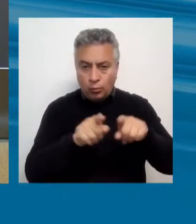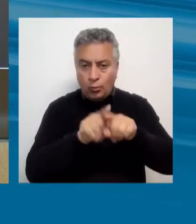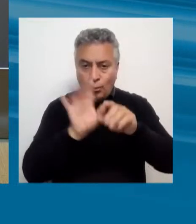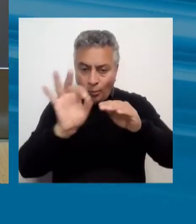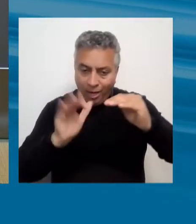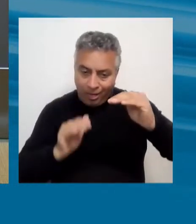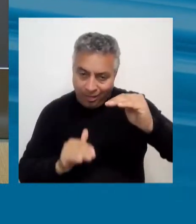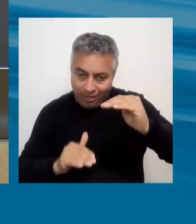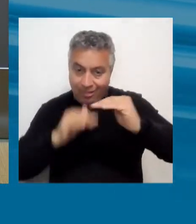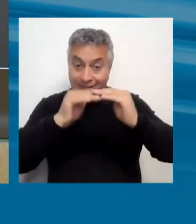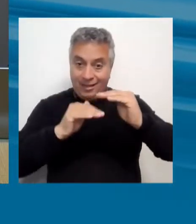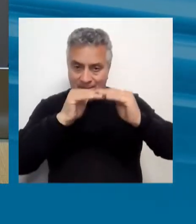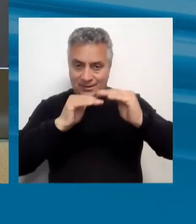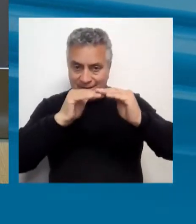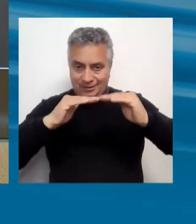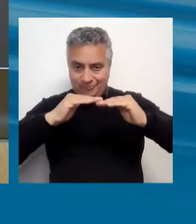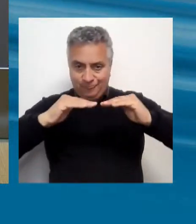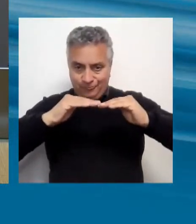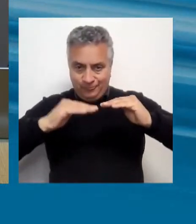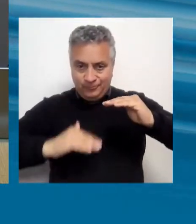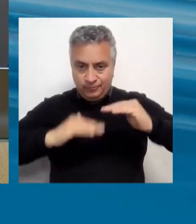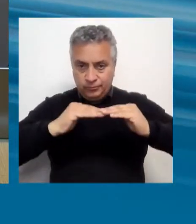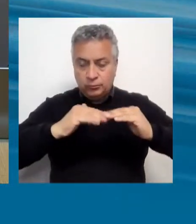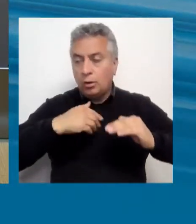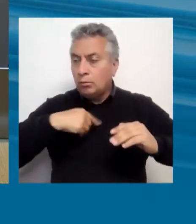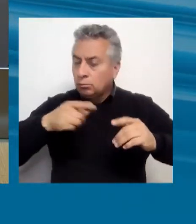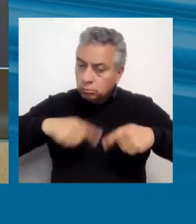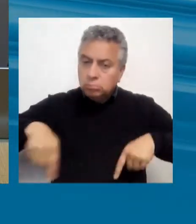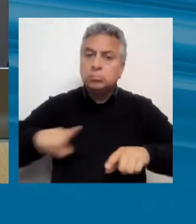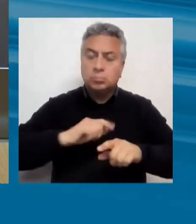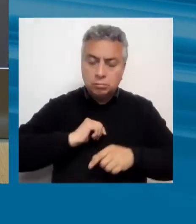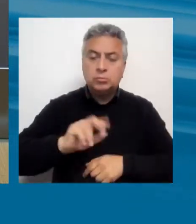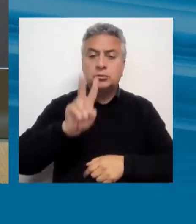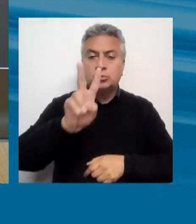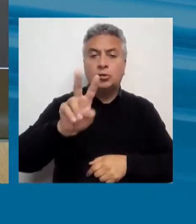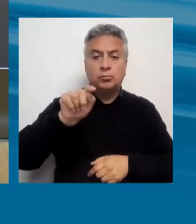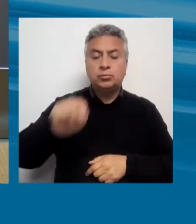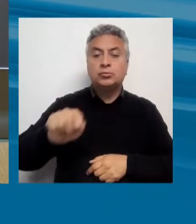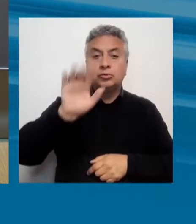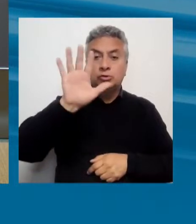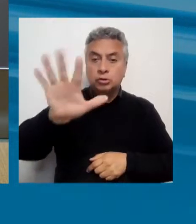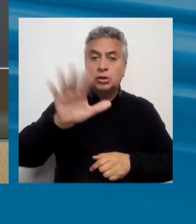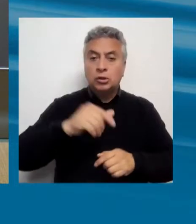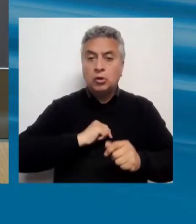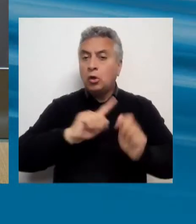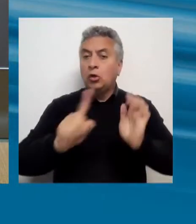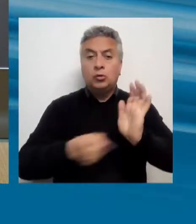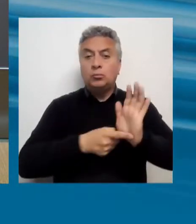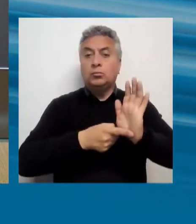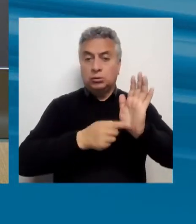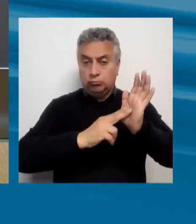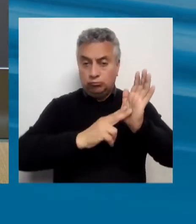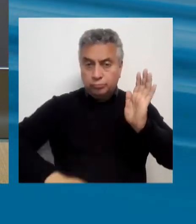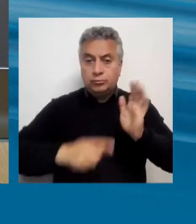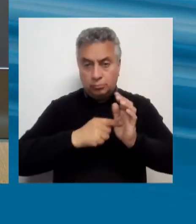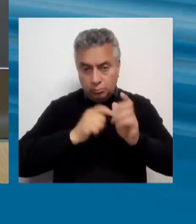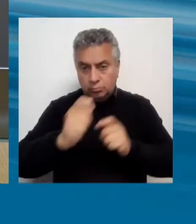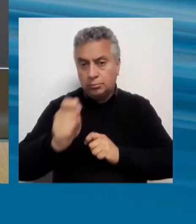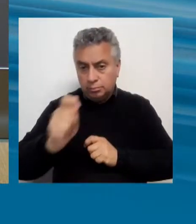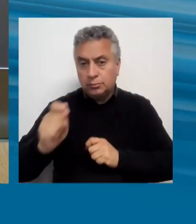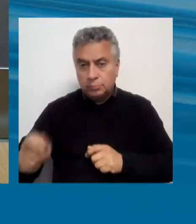pay 12.5% taxes as opposed to 20% where the others begin. So our tax system is not as